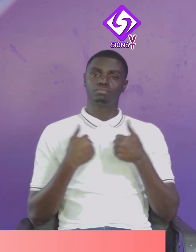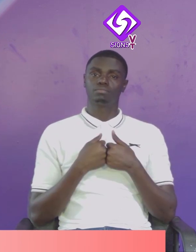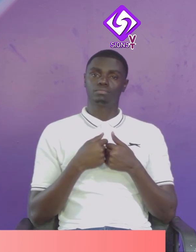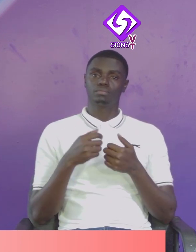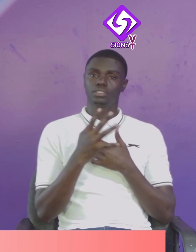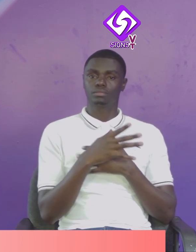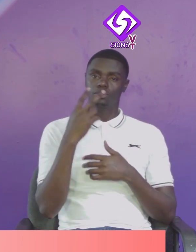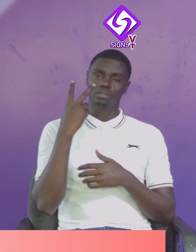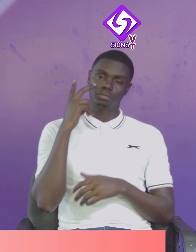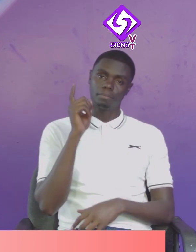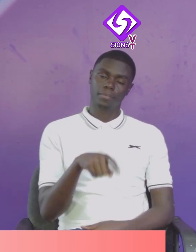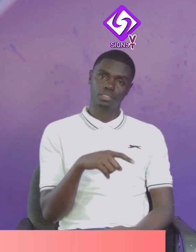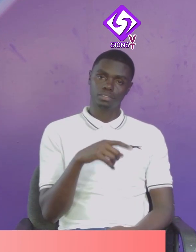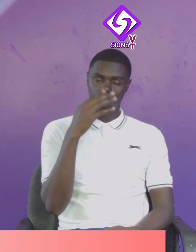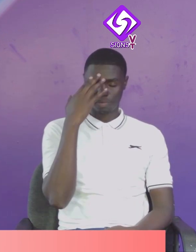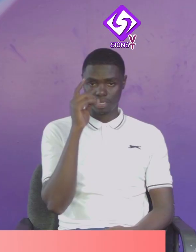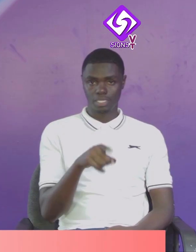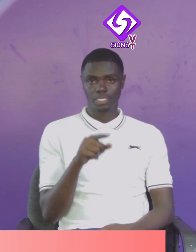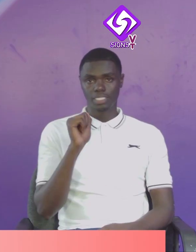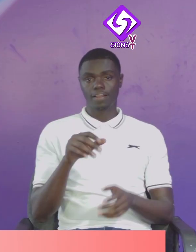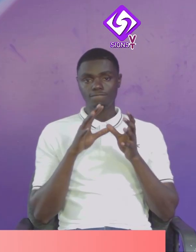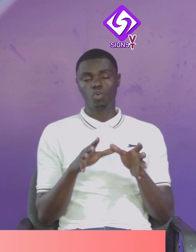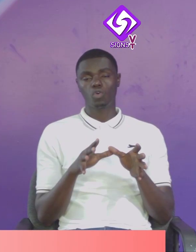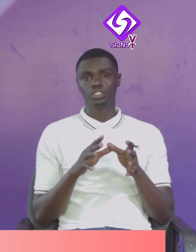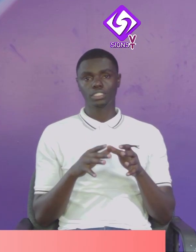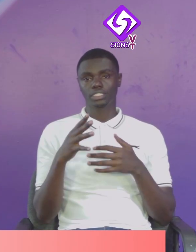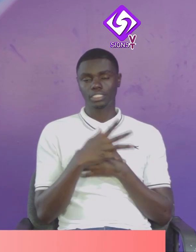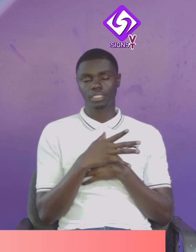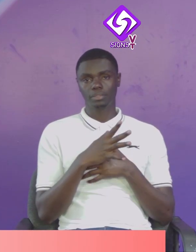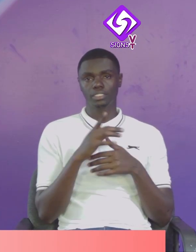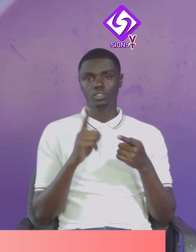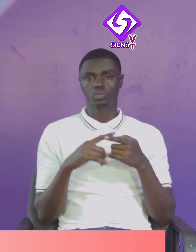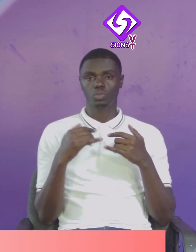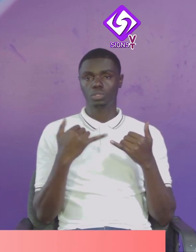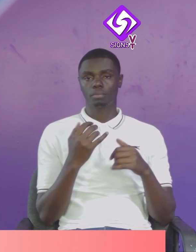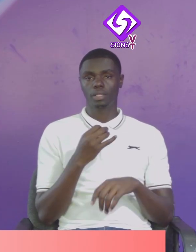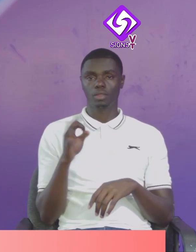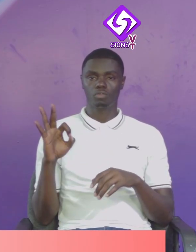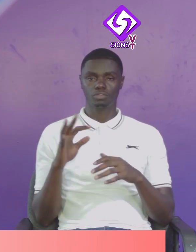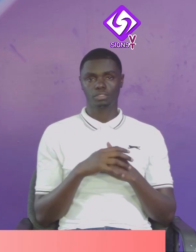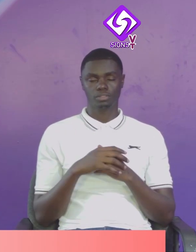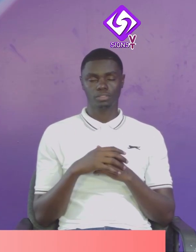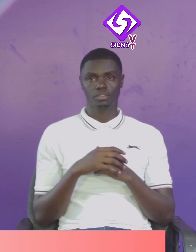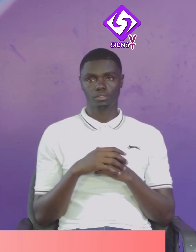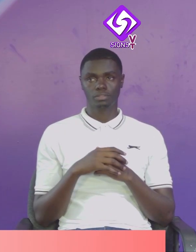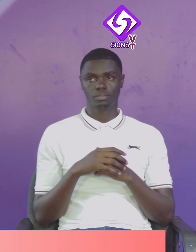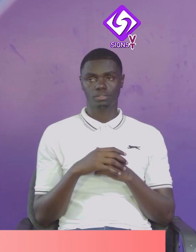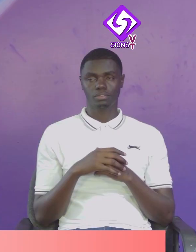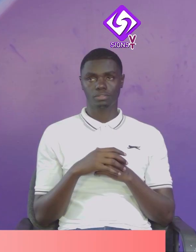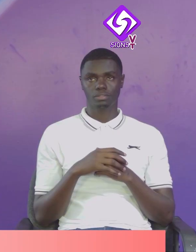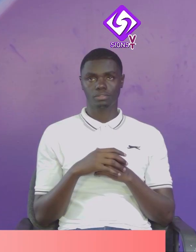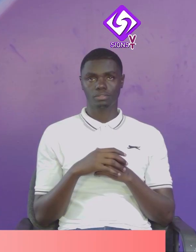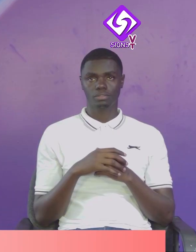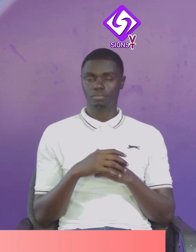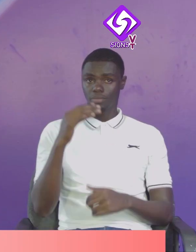is one to watch, because Slovakia can force Germany to the playoffs, or Germany might force Slovakia to the playoffs. I remember